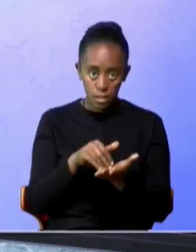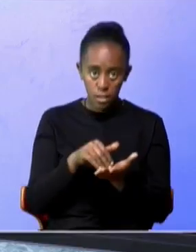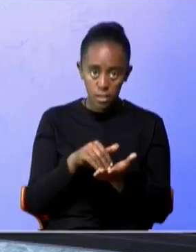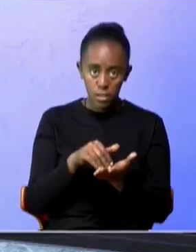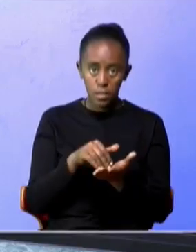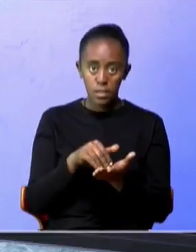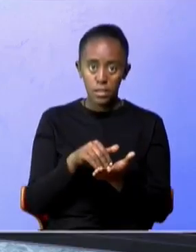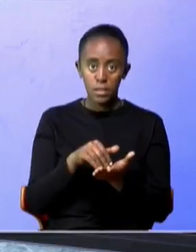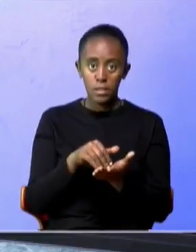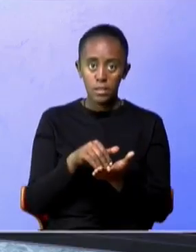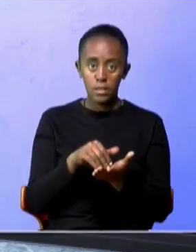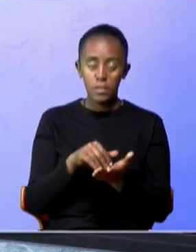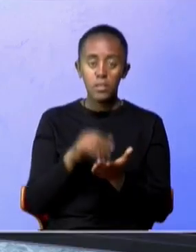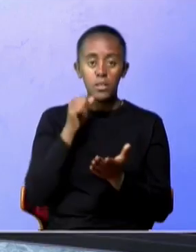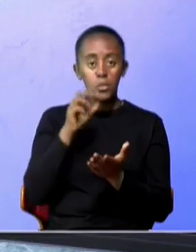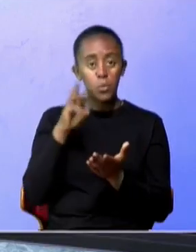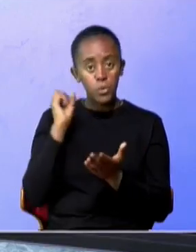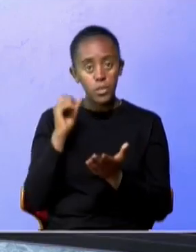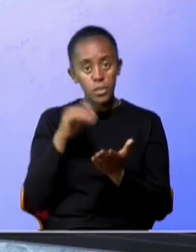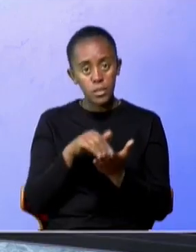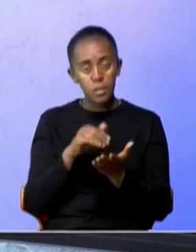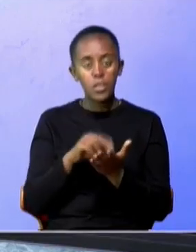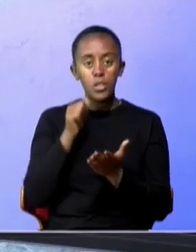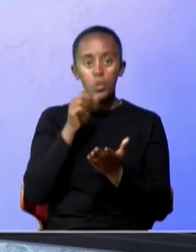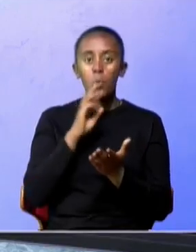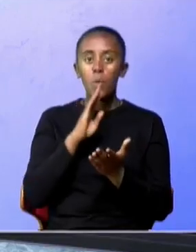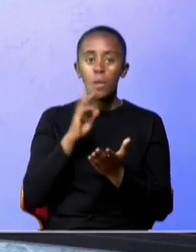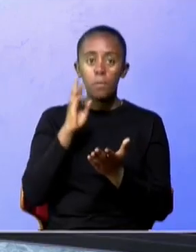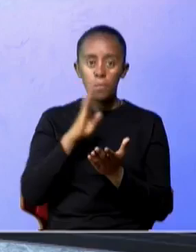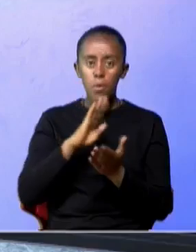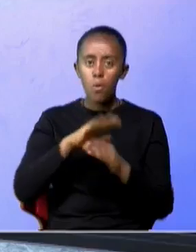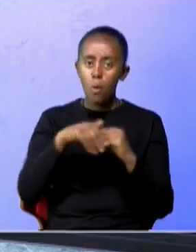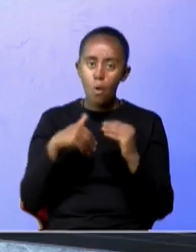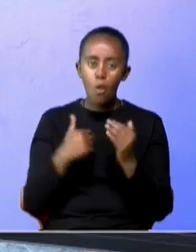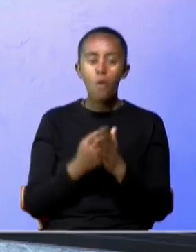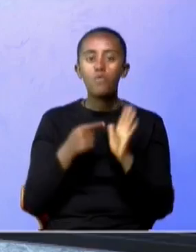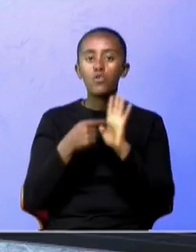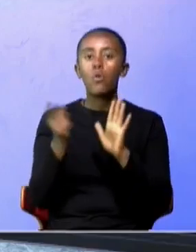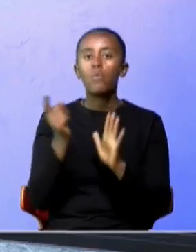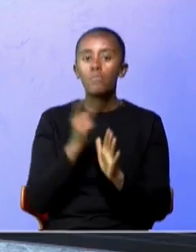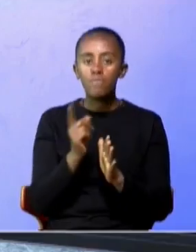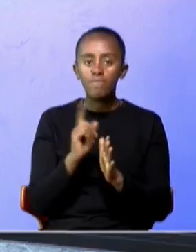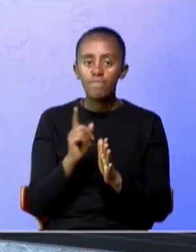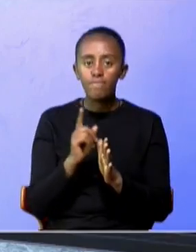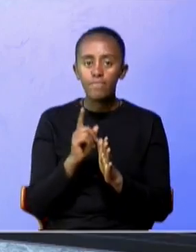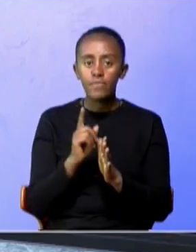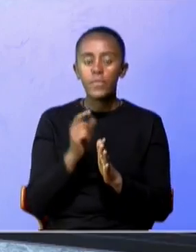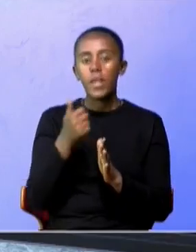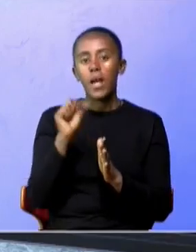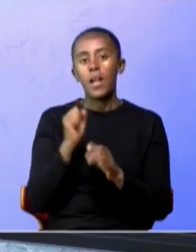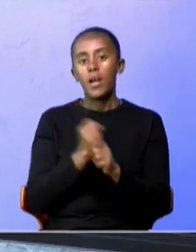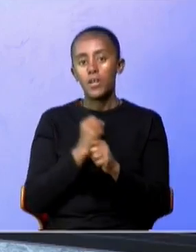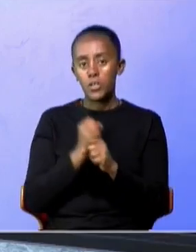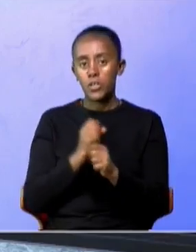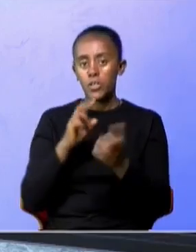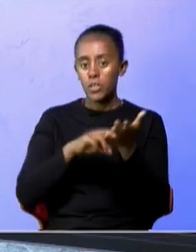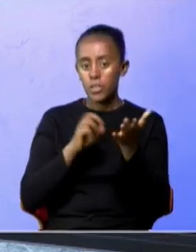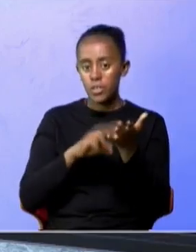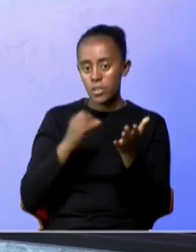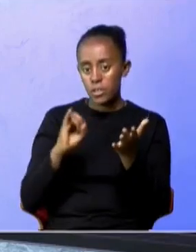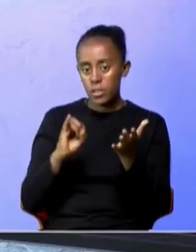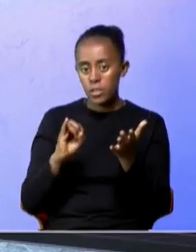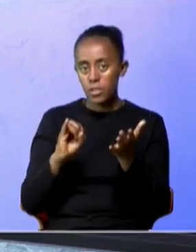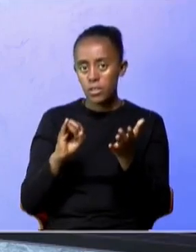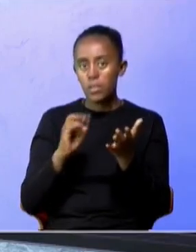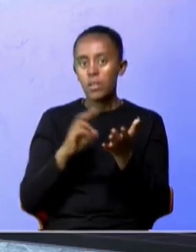she was again, she will be. All of these show what? An action. Reading,